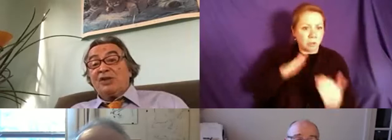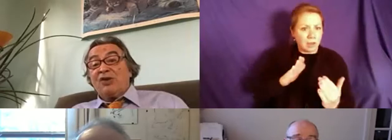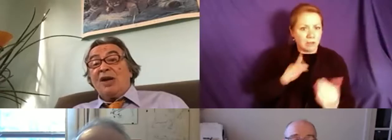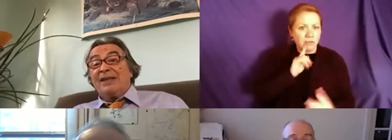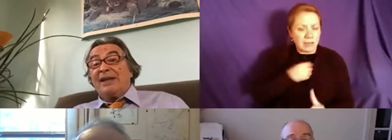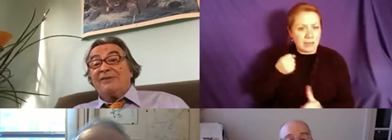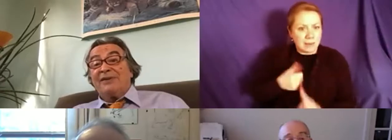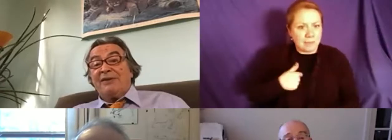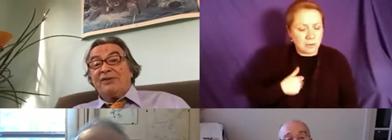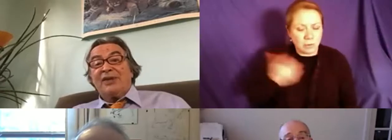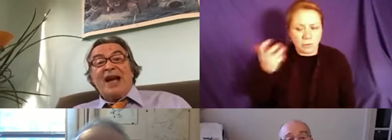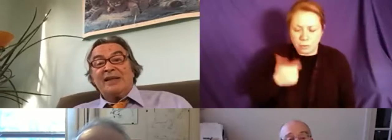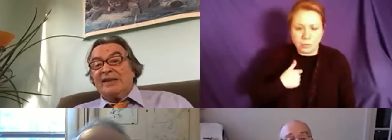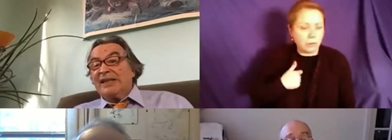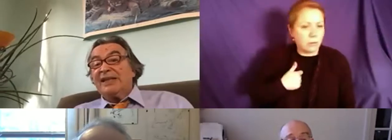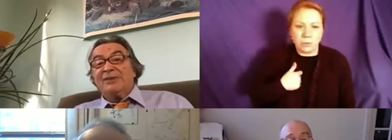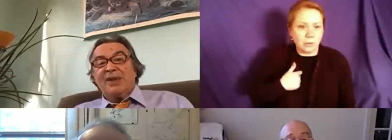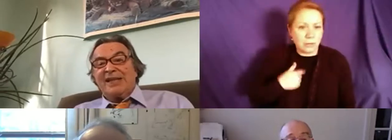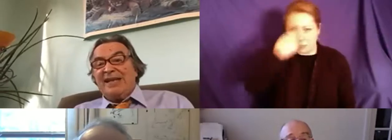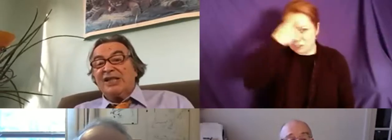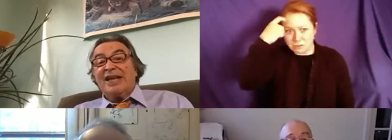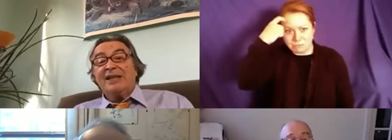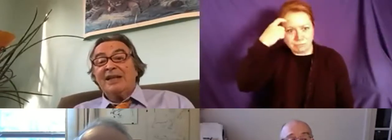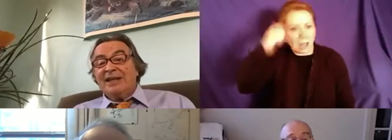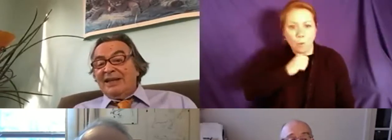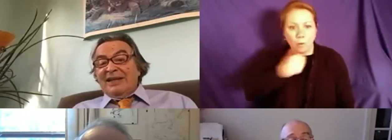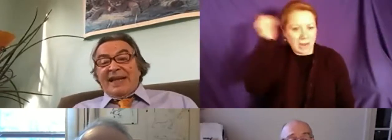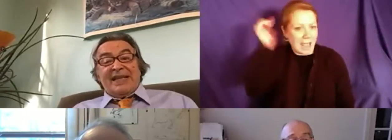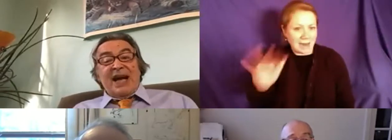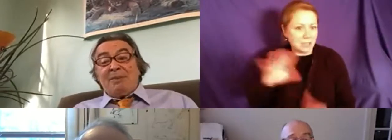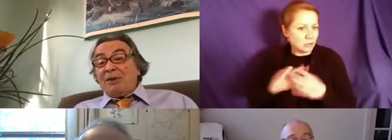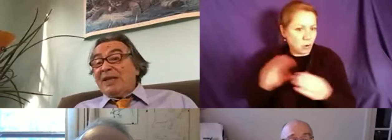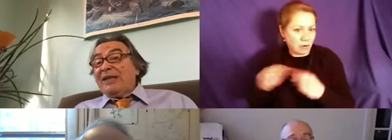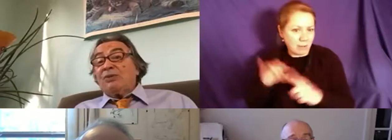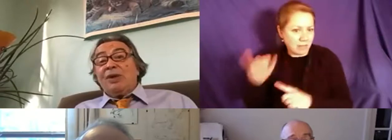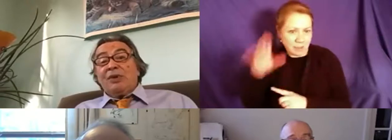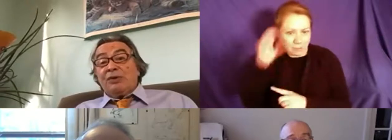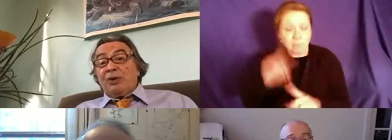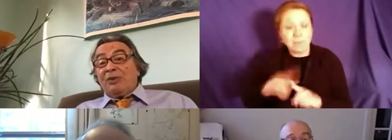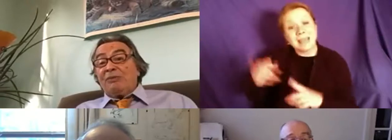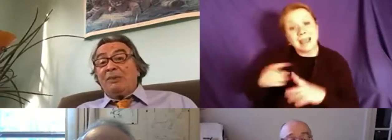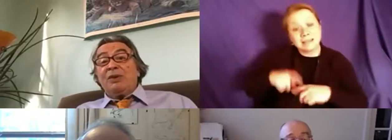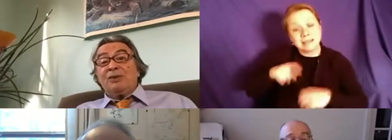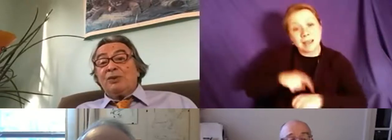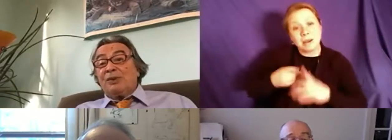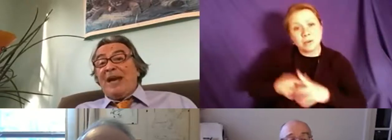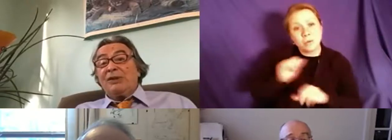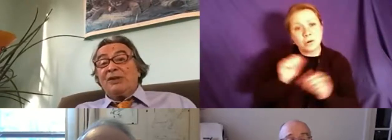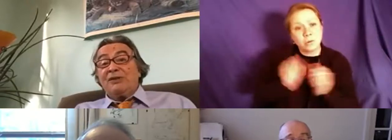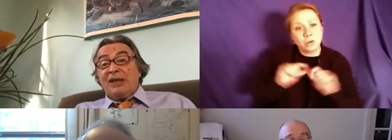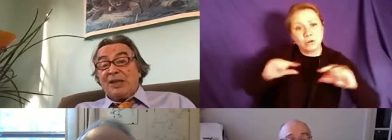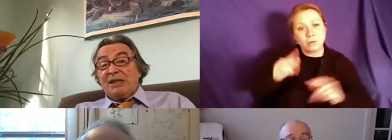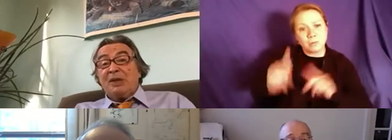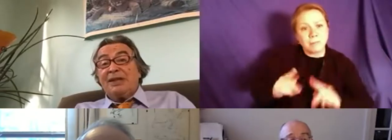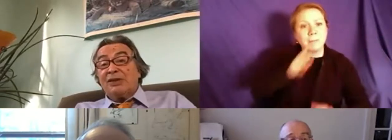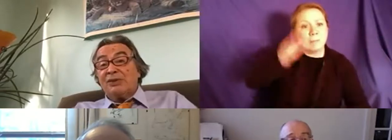struck me strongly. And I've never forgotten listening to what he had to say. At the time, I was beginning to work with a group of people who were parents